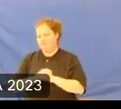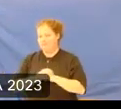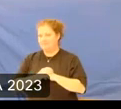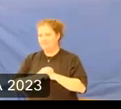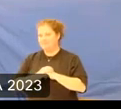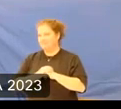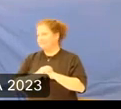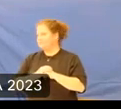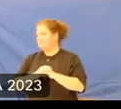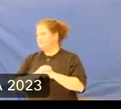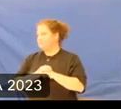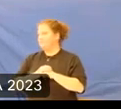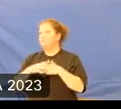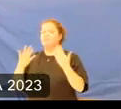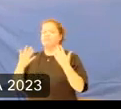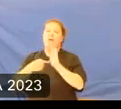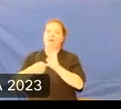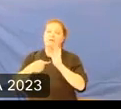so speech act, if you like,